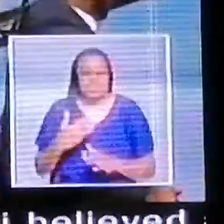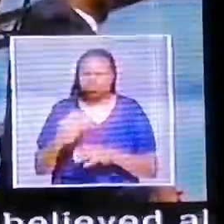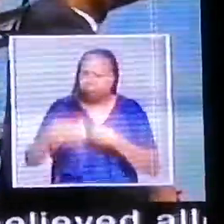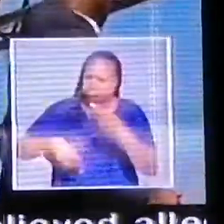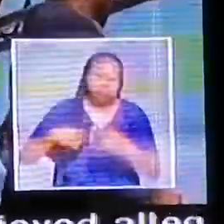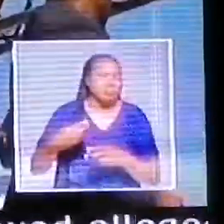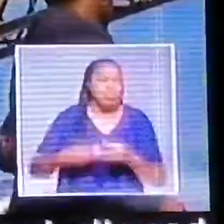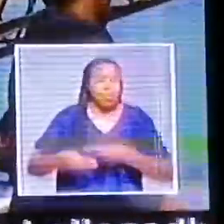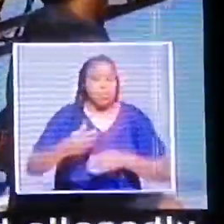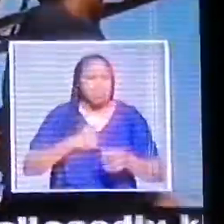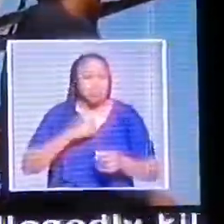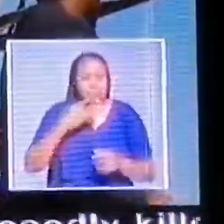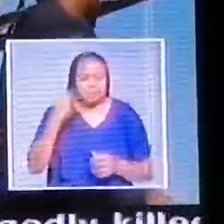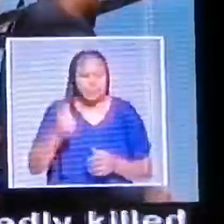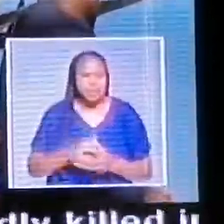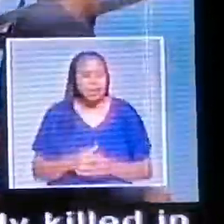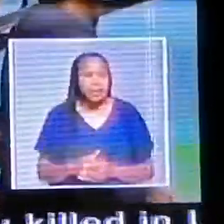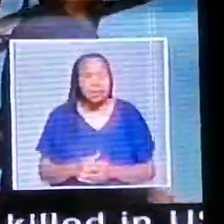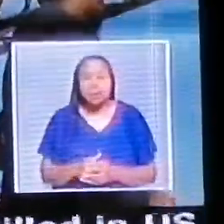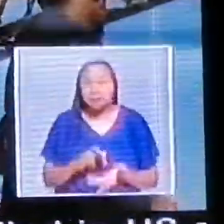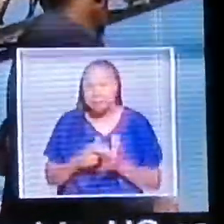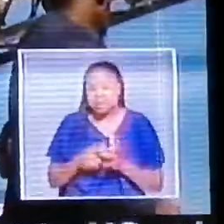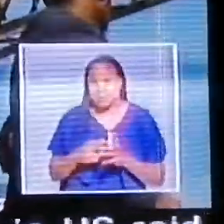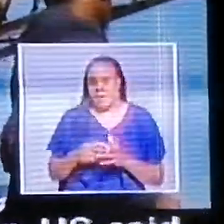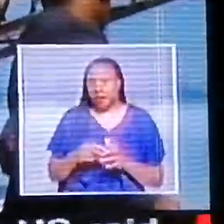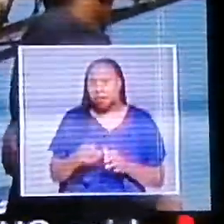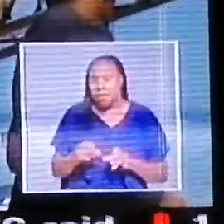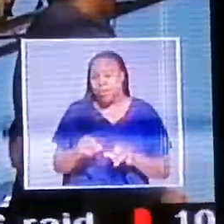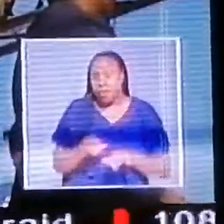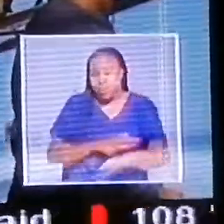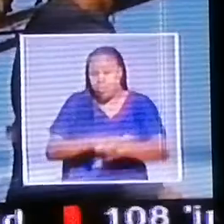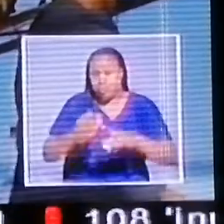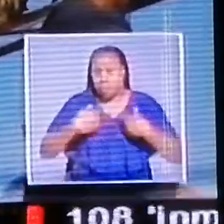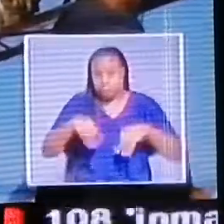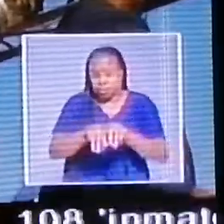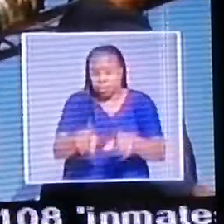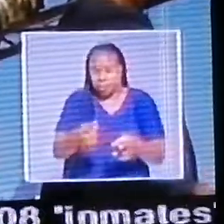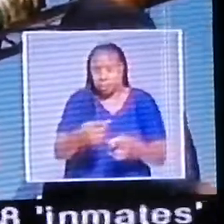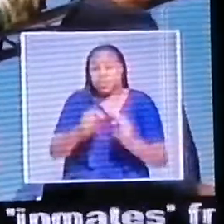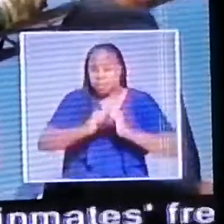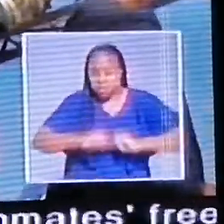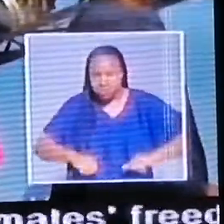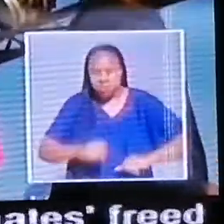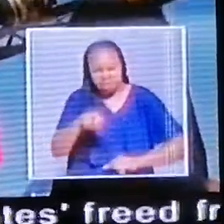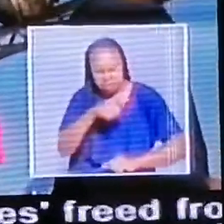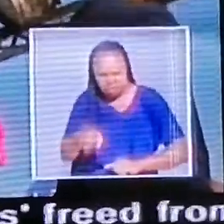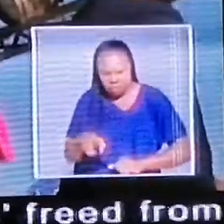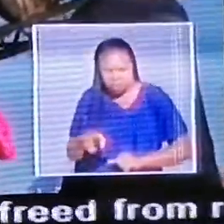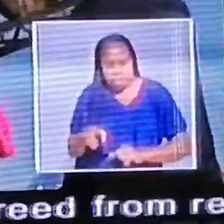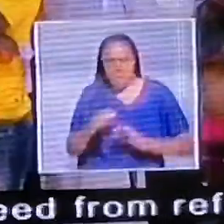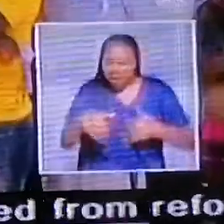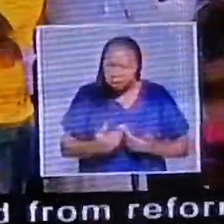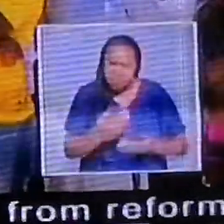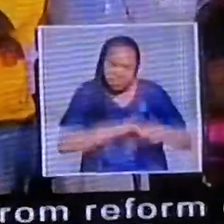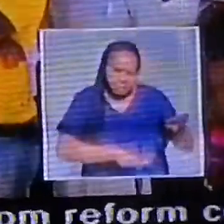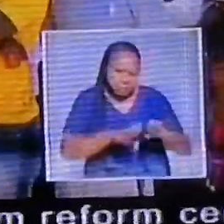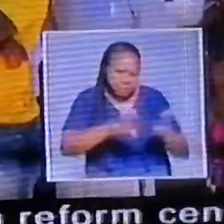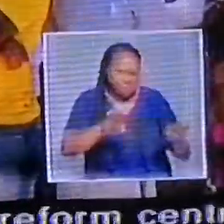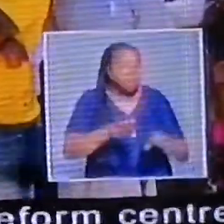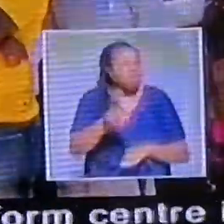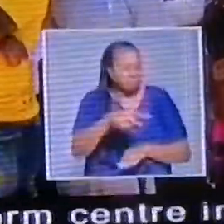economically. Something must be wrong with our strategies and decisions, or even the way that we implement our